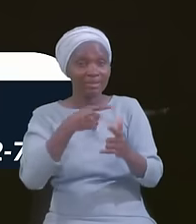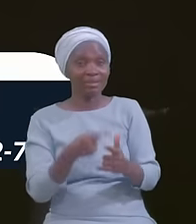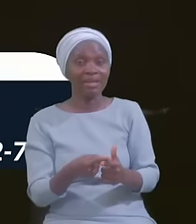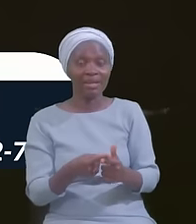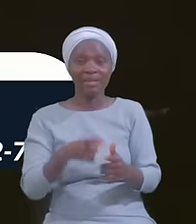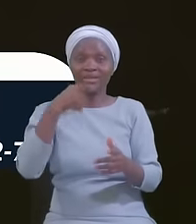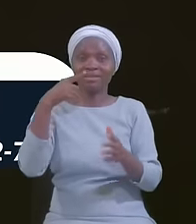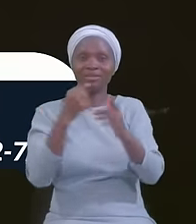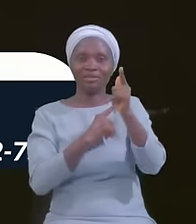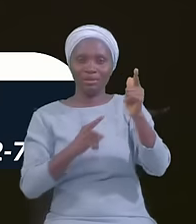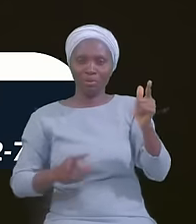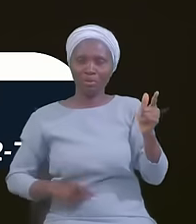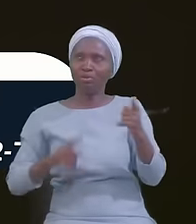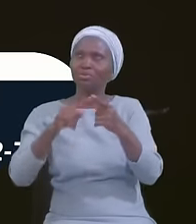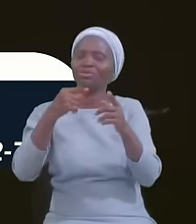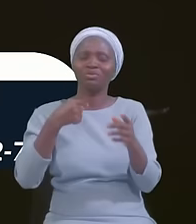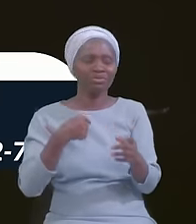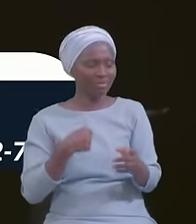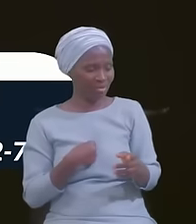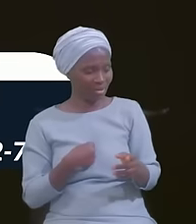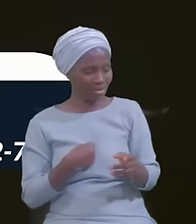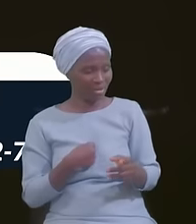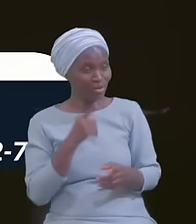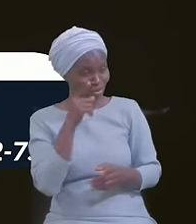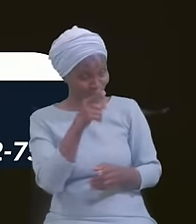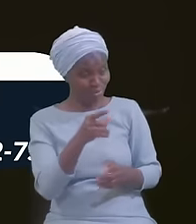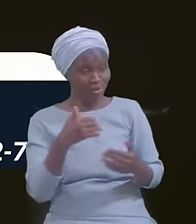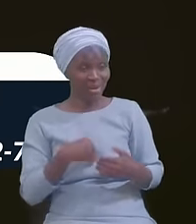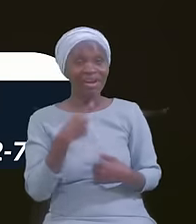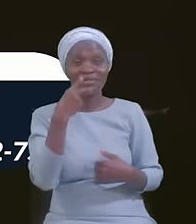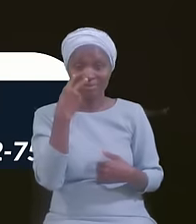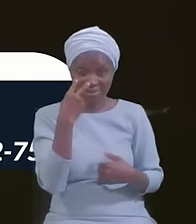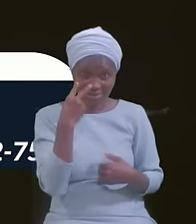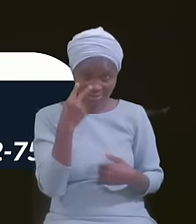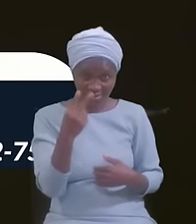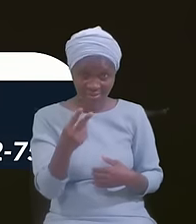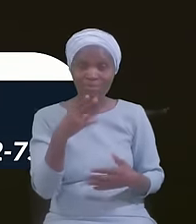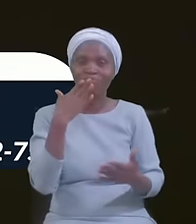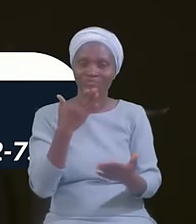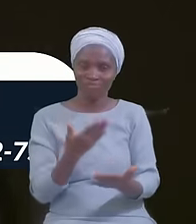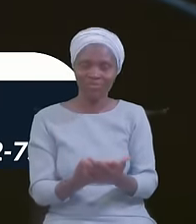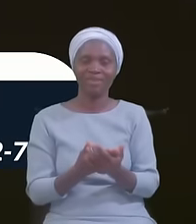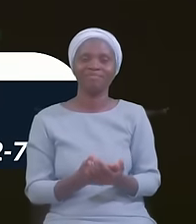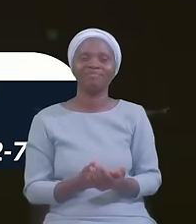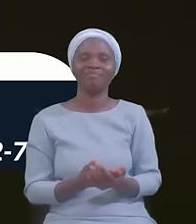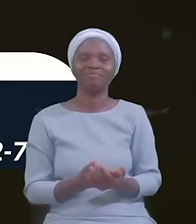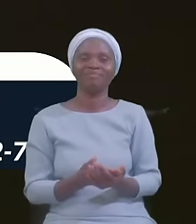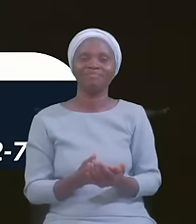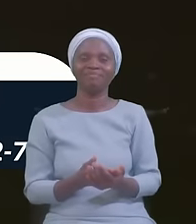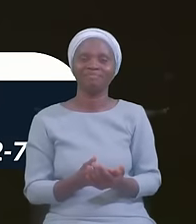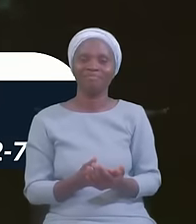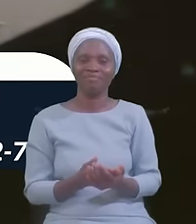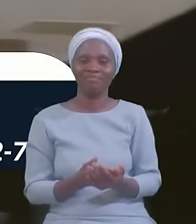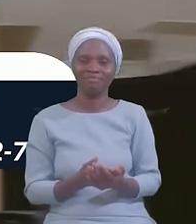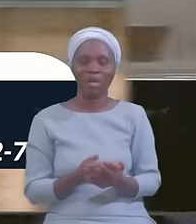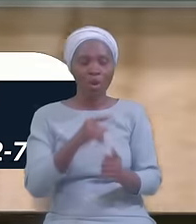Lord unto me, thou hast seen well. When I